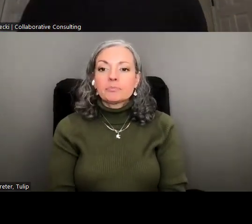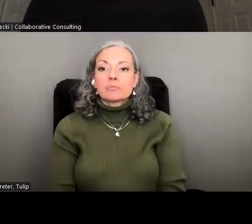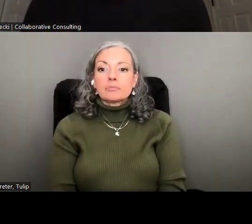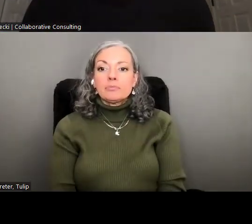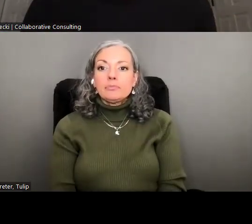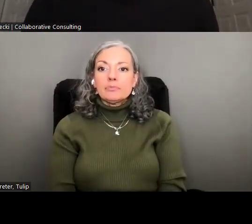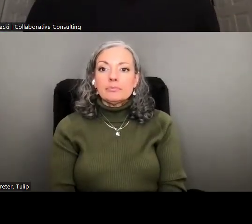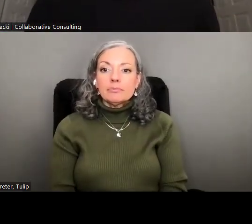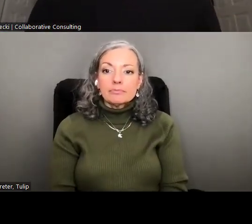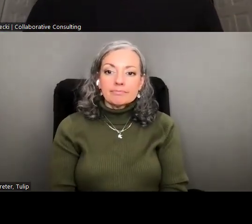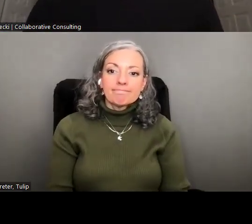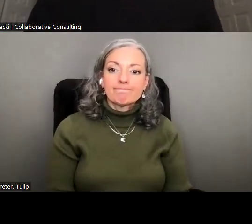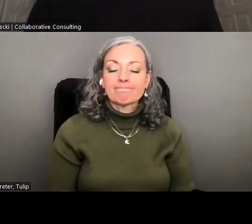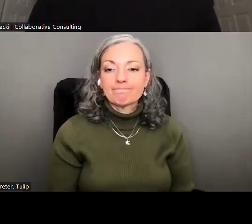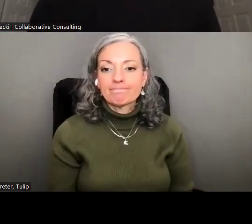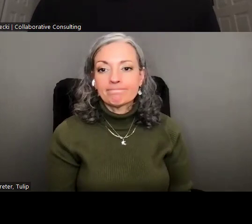Next slide, please.